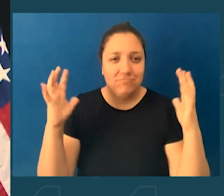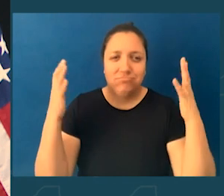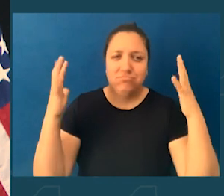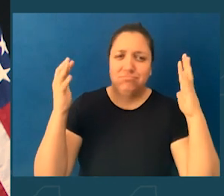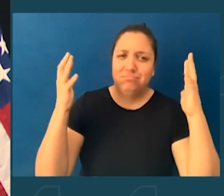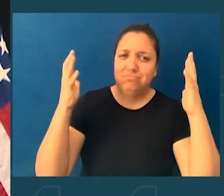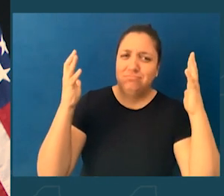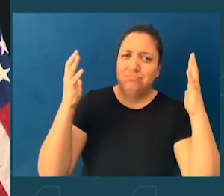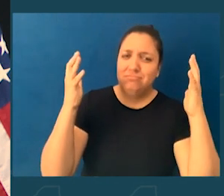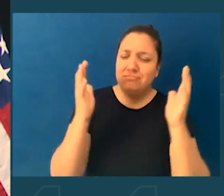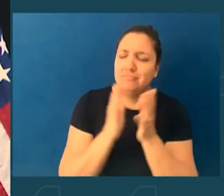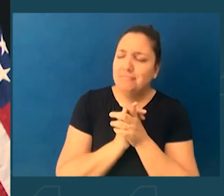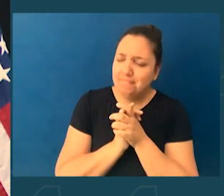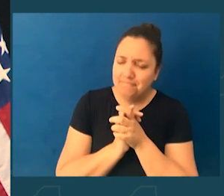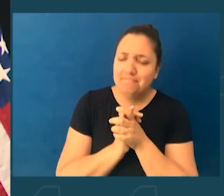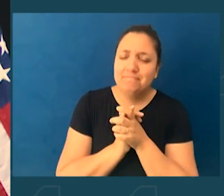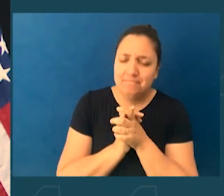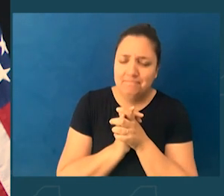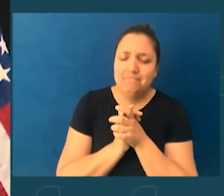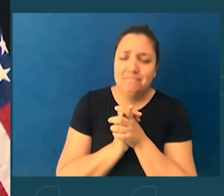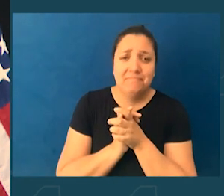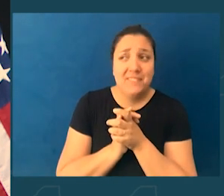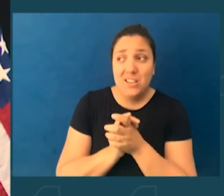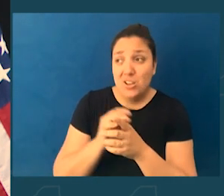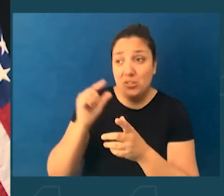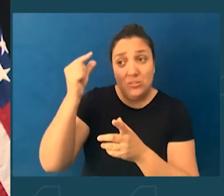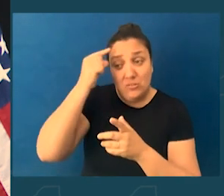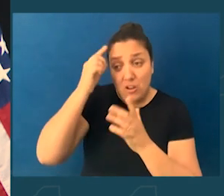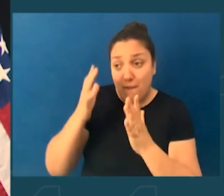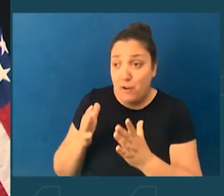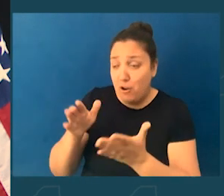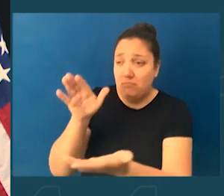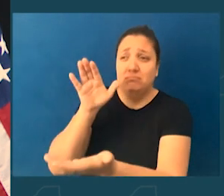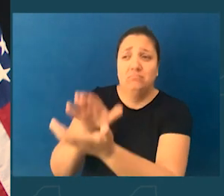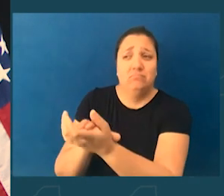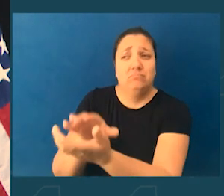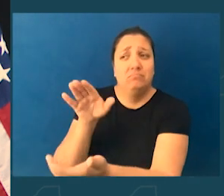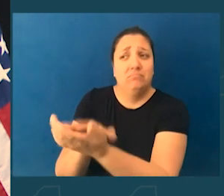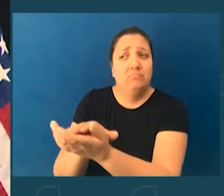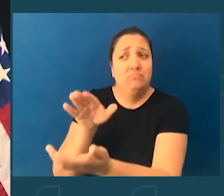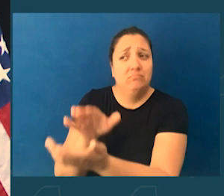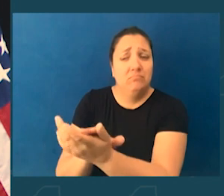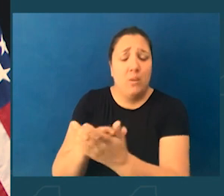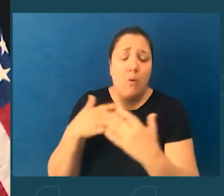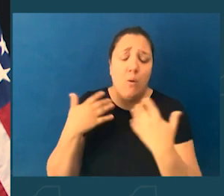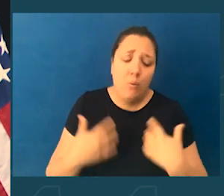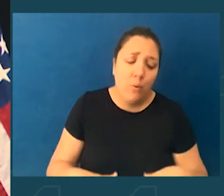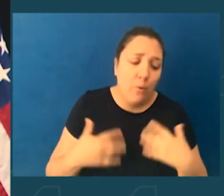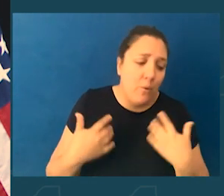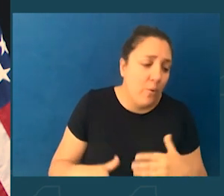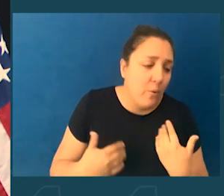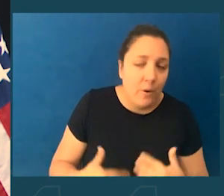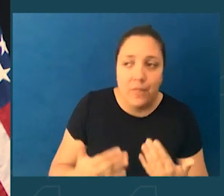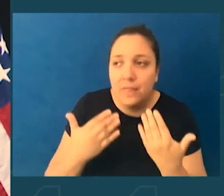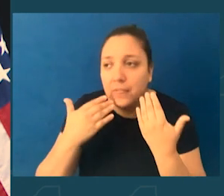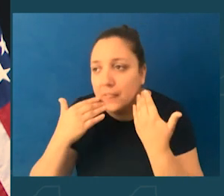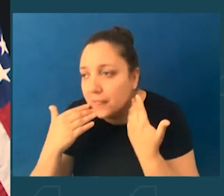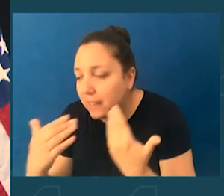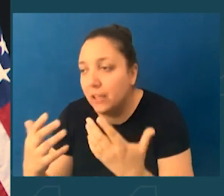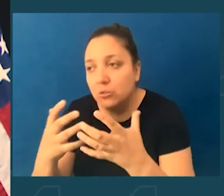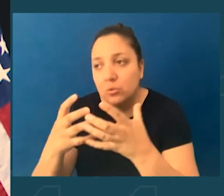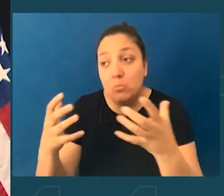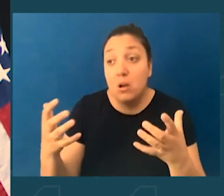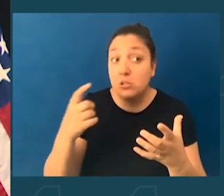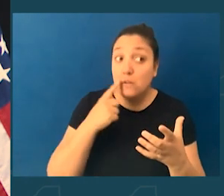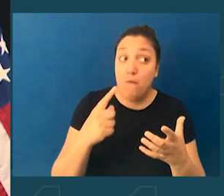So, Governor, we applaud you. We thank you on behalf of all New